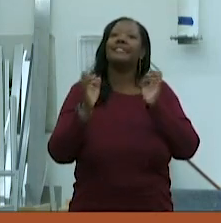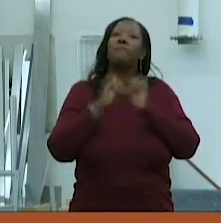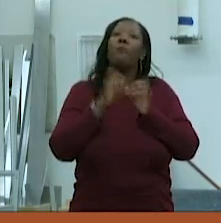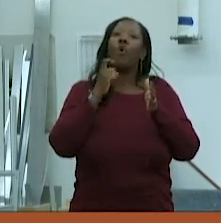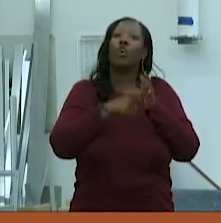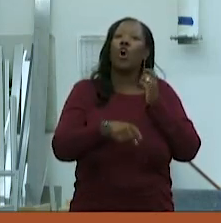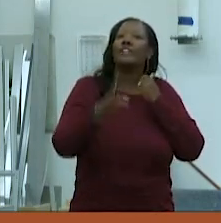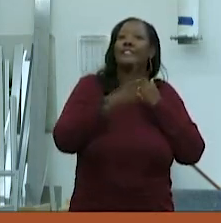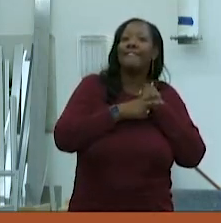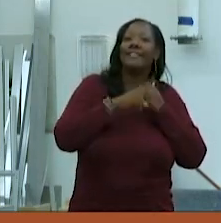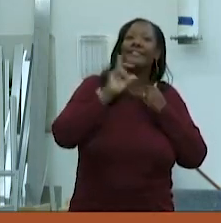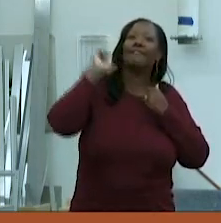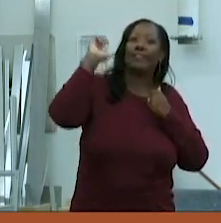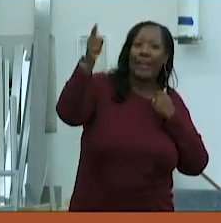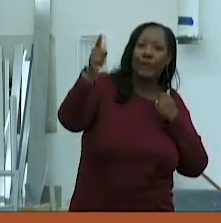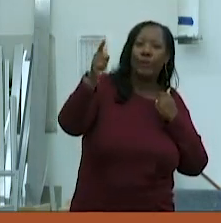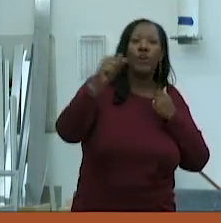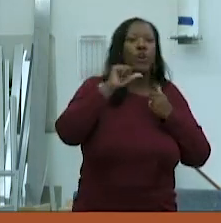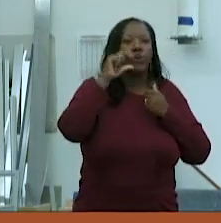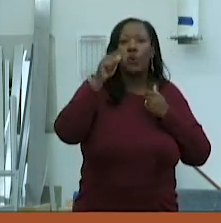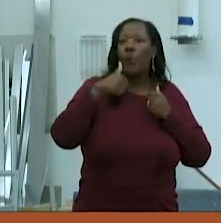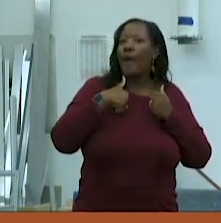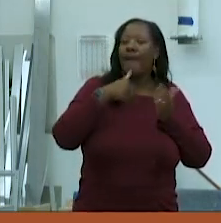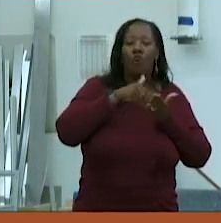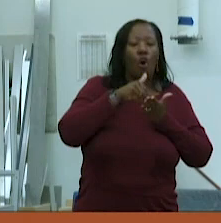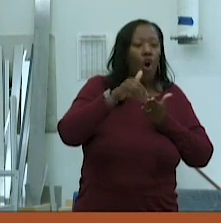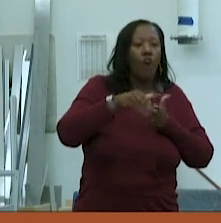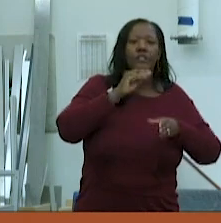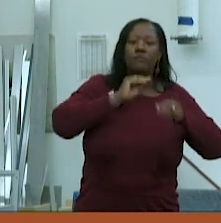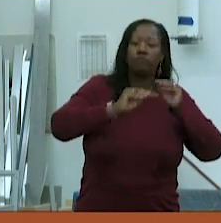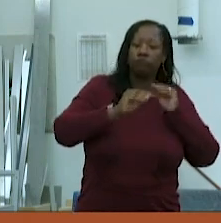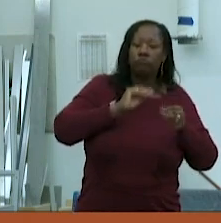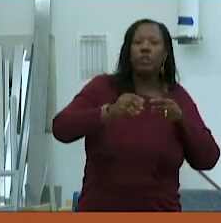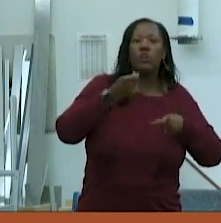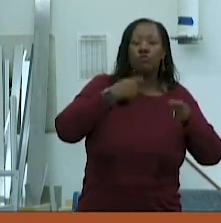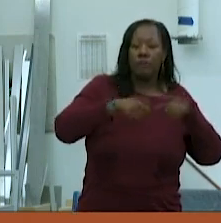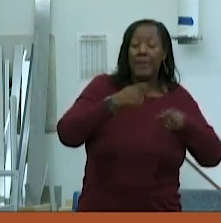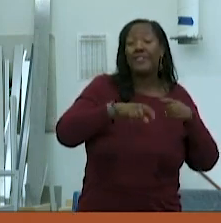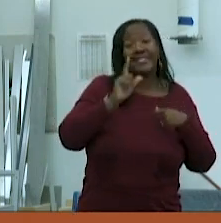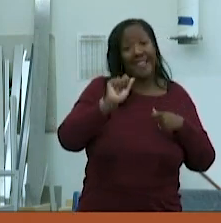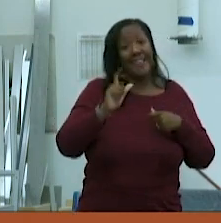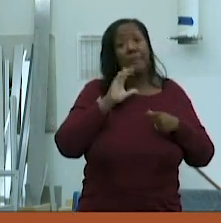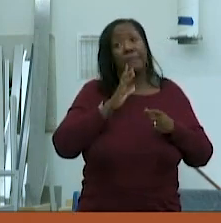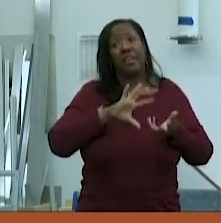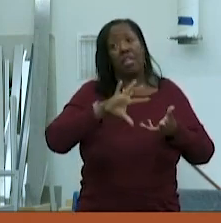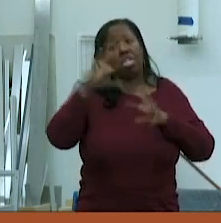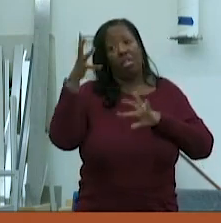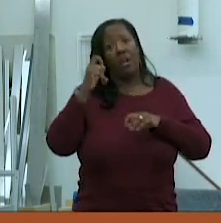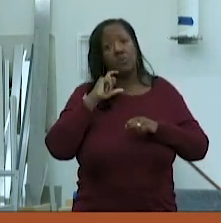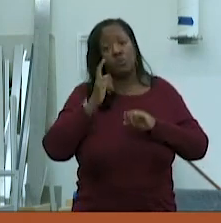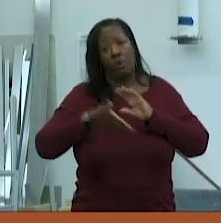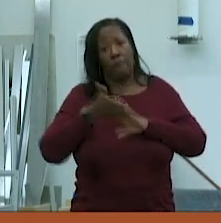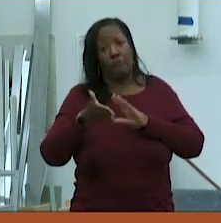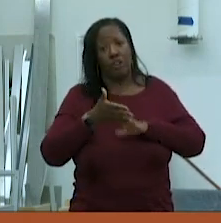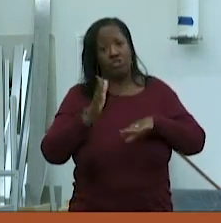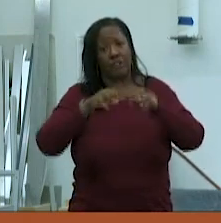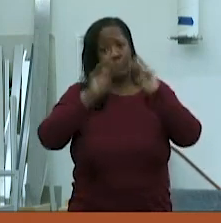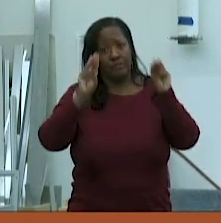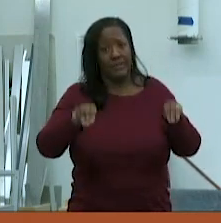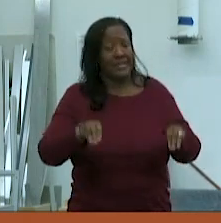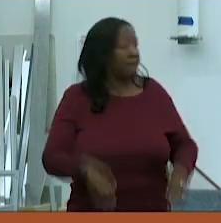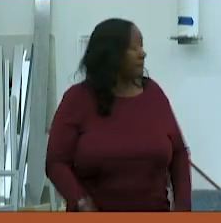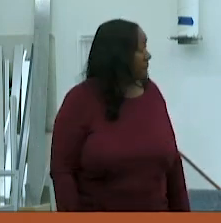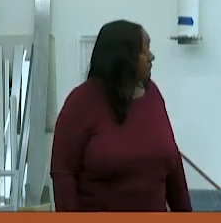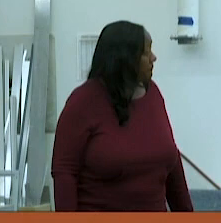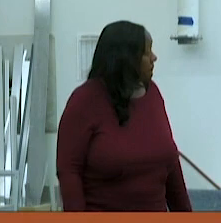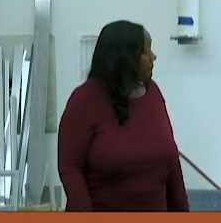time. Frequent repairs or replacements due to wear and tear can be costly and disruptive to the museum's operations. And as you can see there